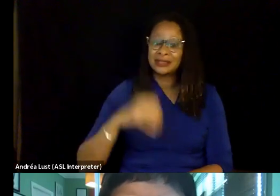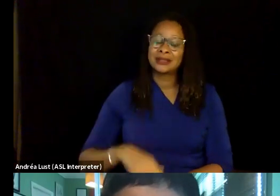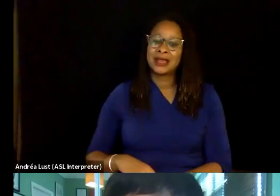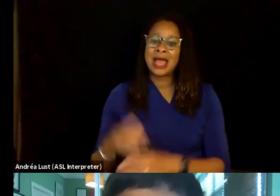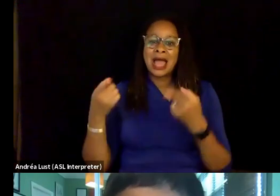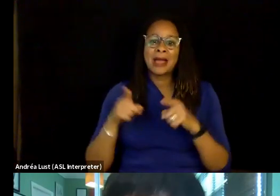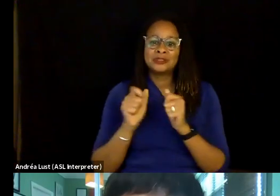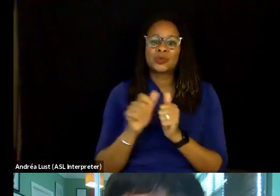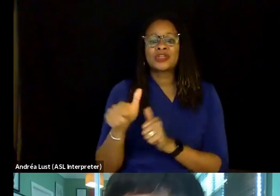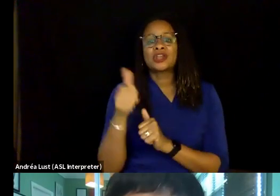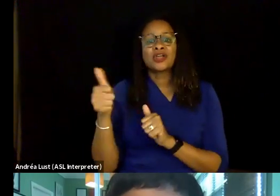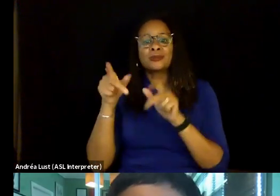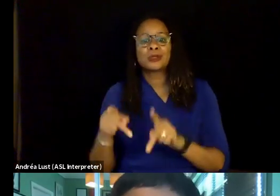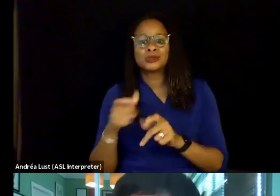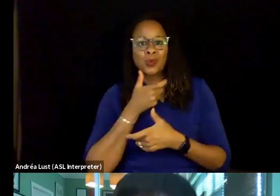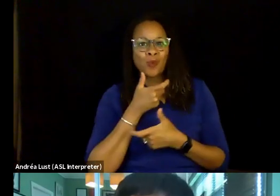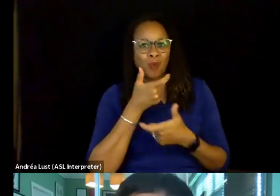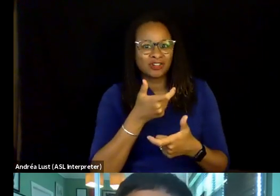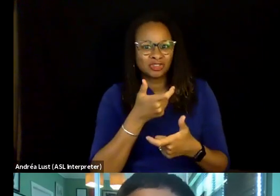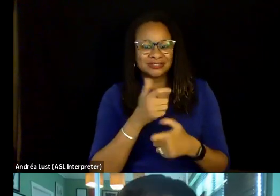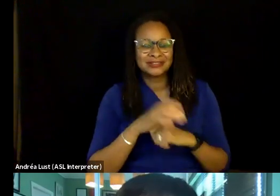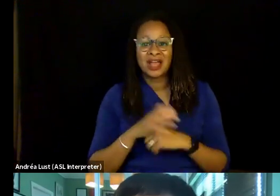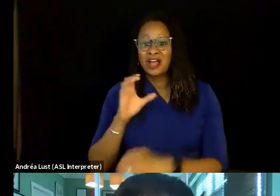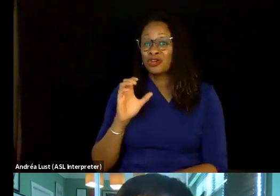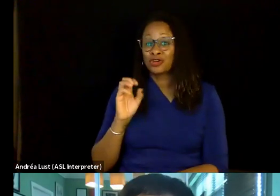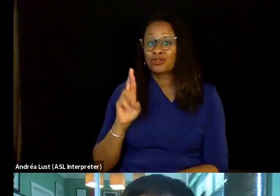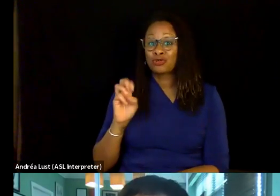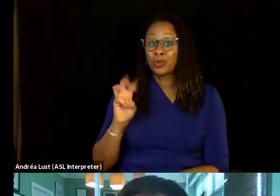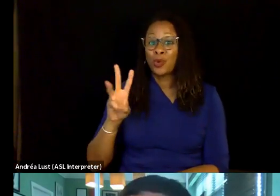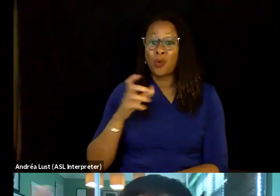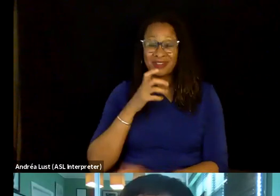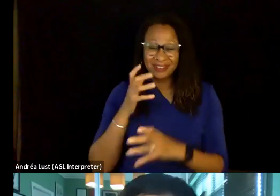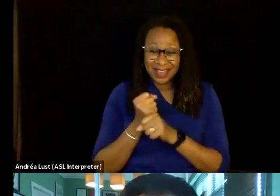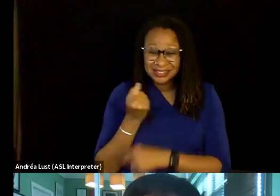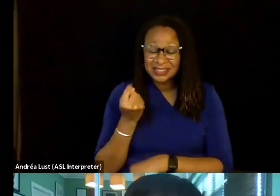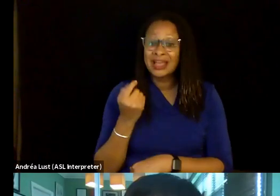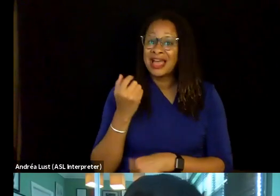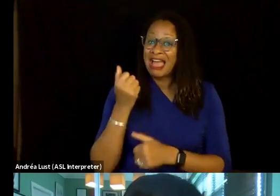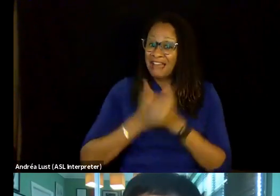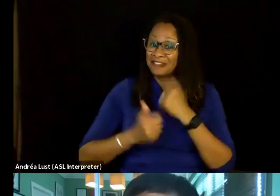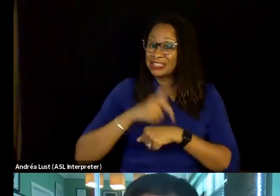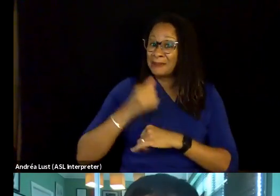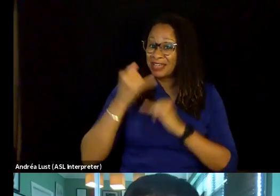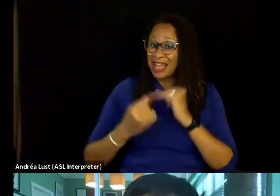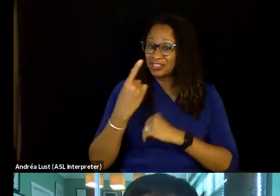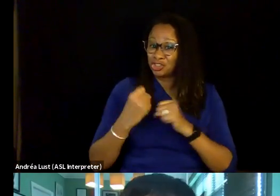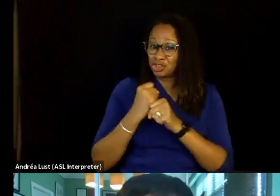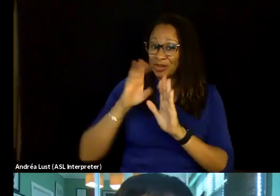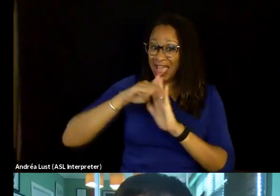with someone else watching. The crew gets it, right? So every time in the last year and a half where I learn